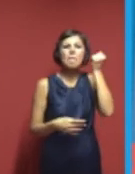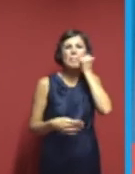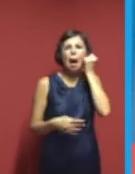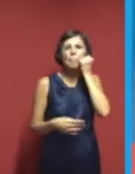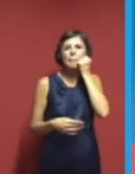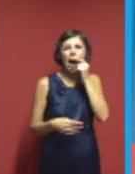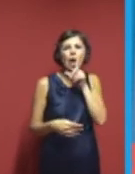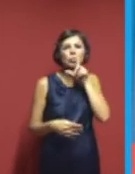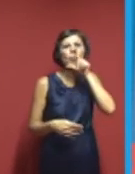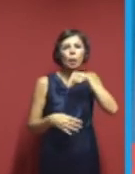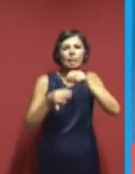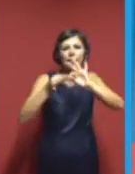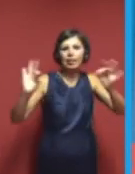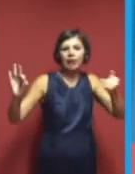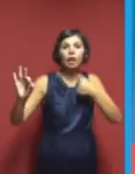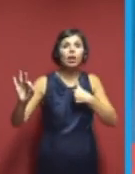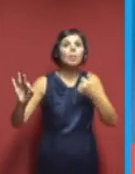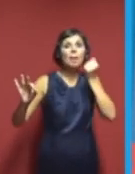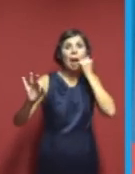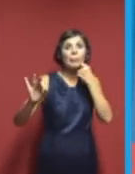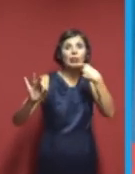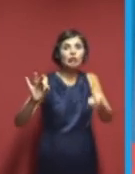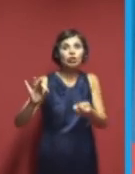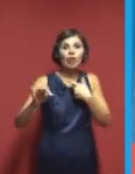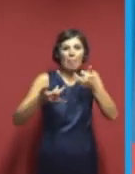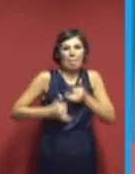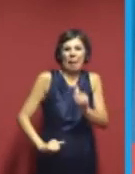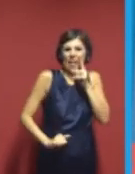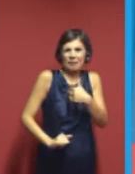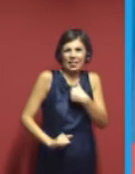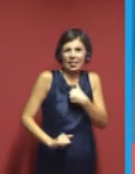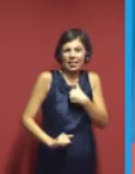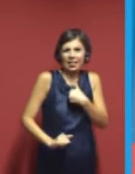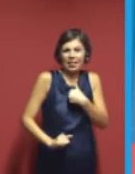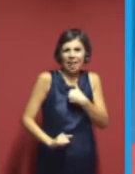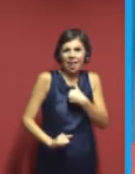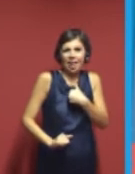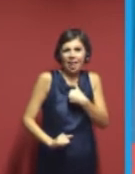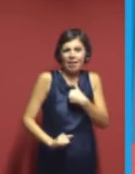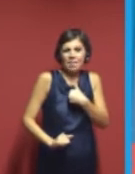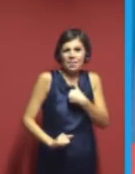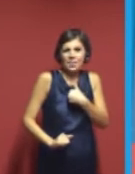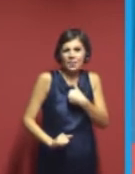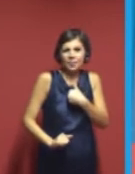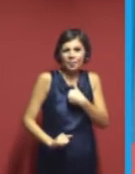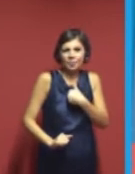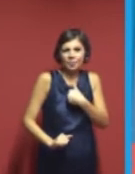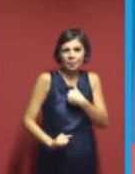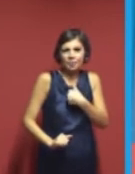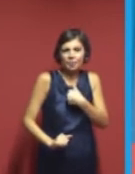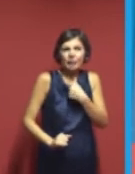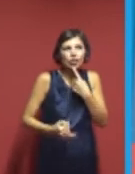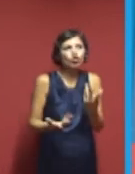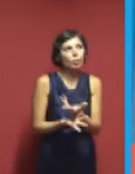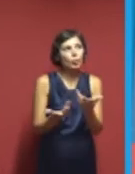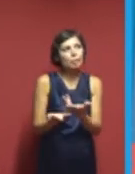Christmas. I've been looking forward to this my whole life. And after she came, and it was as great as she imagined it would be. Thanks again.